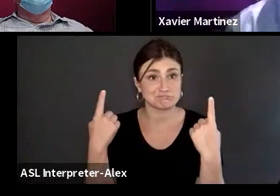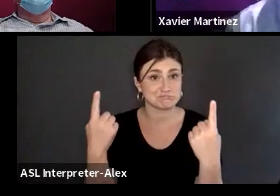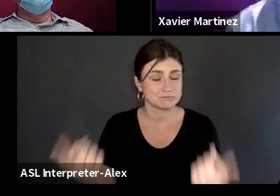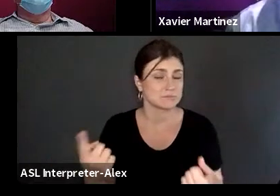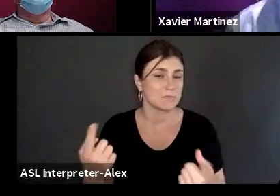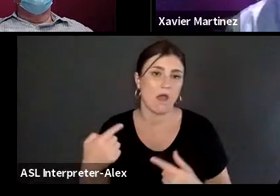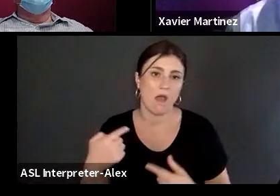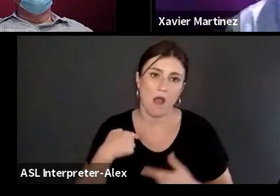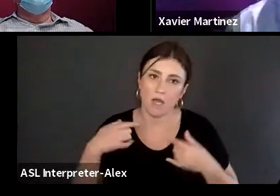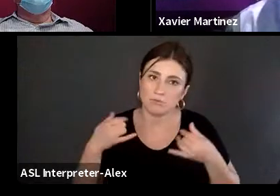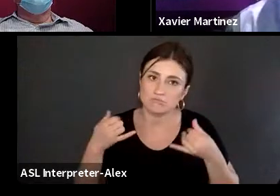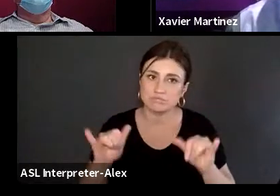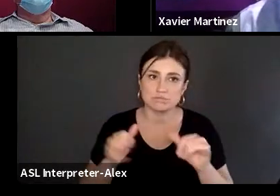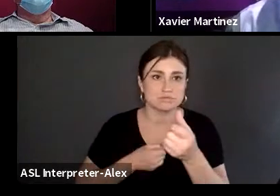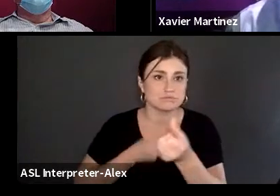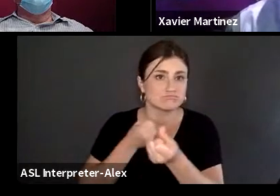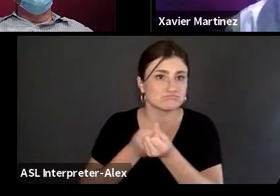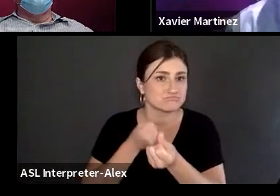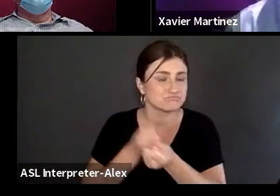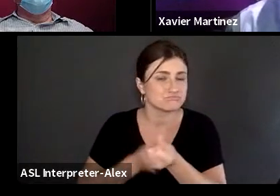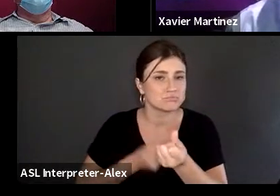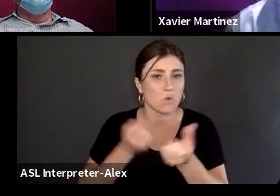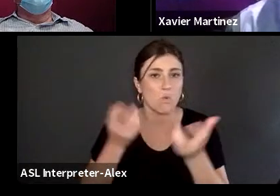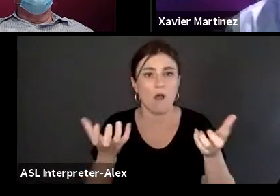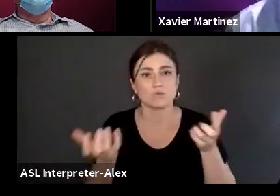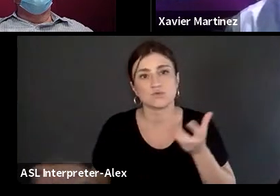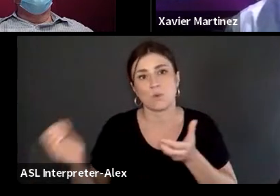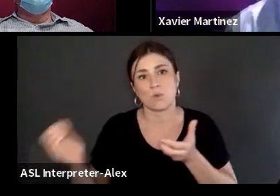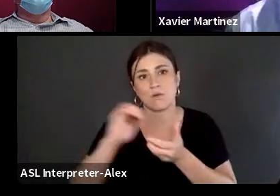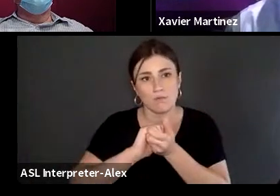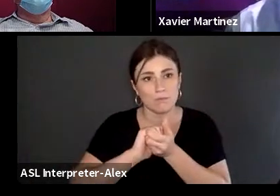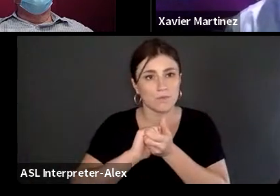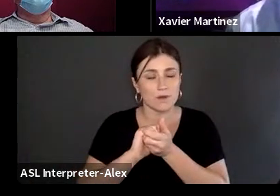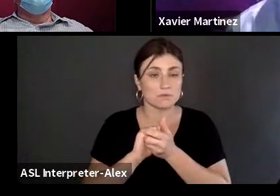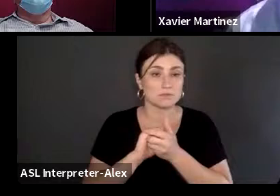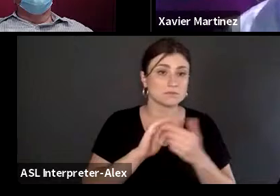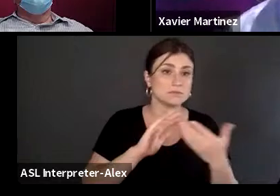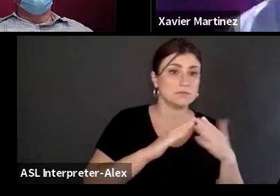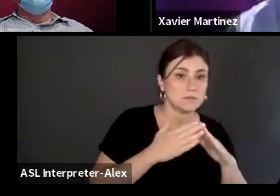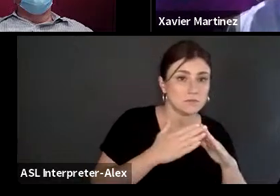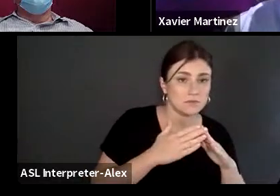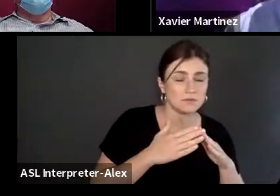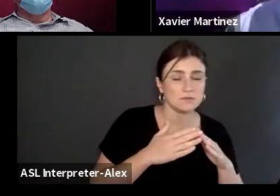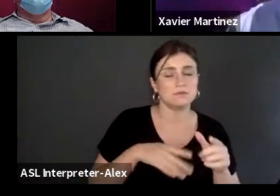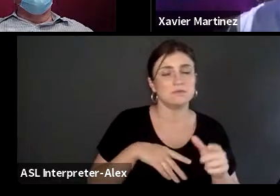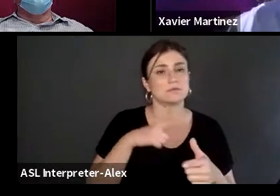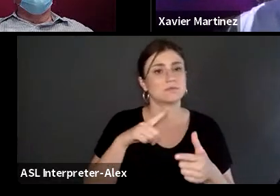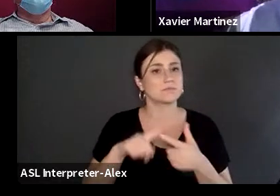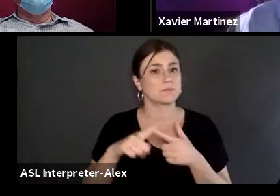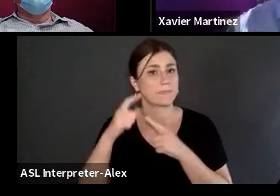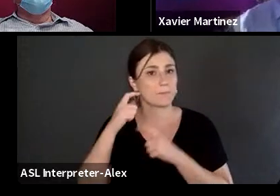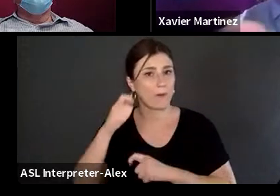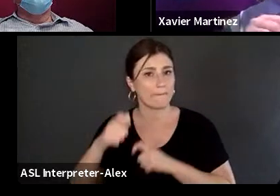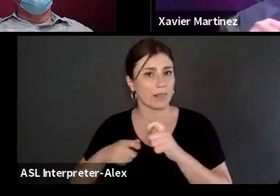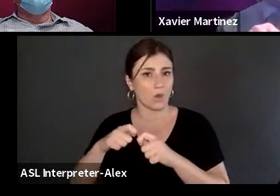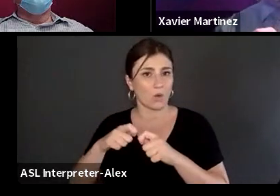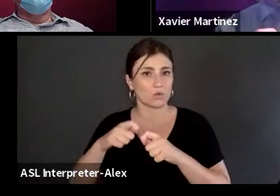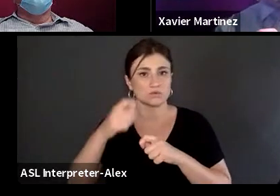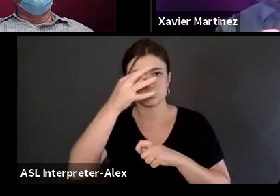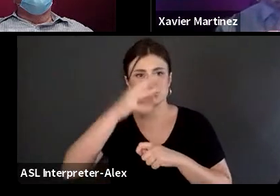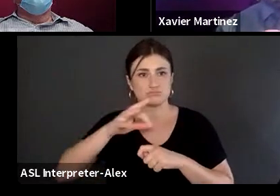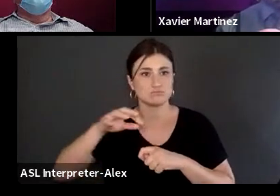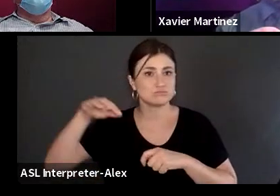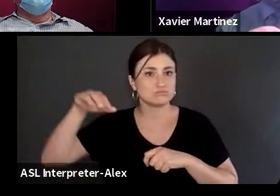for collaboration with the city, with our neighboring pueblos, with our neighboring